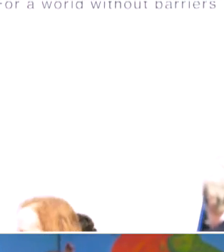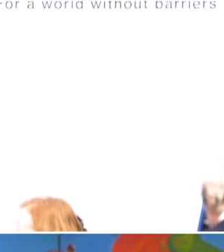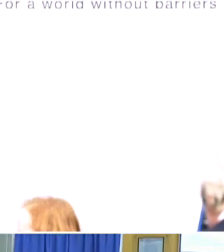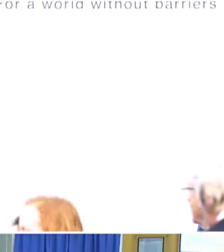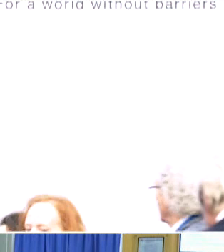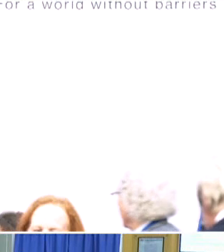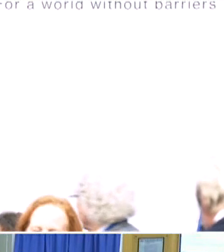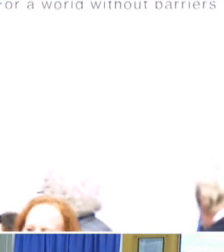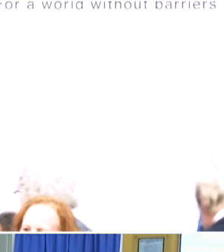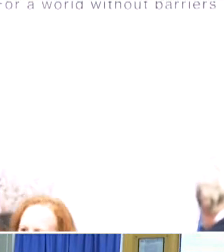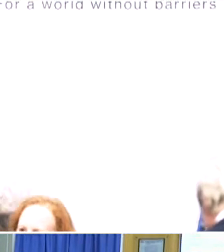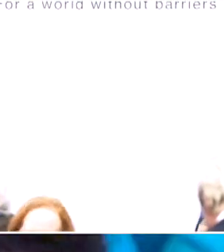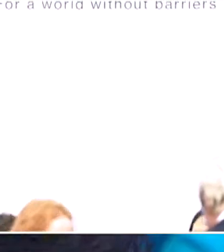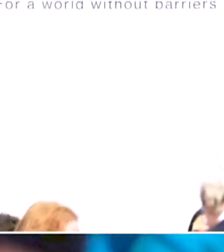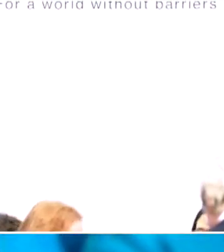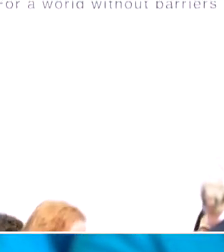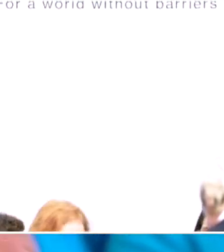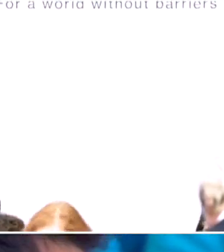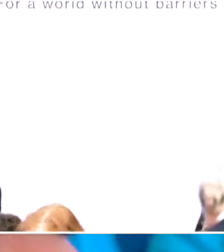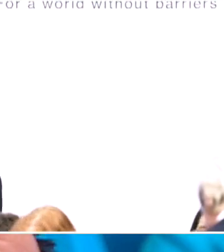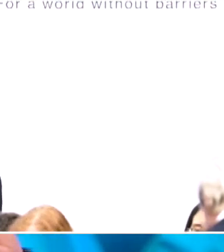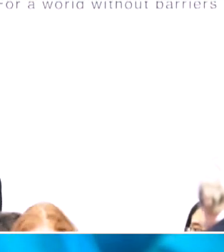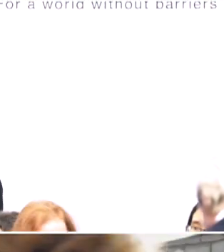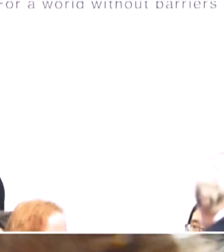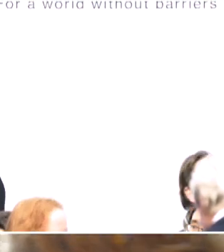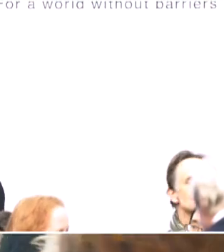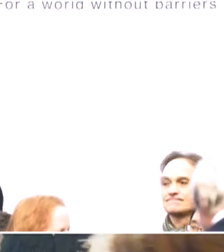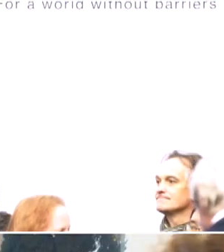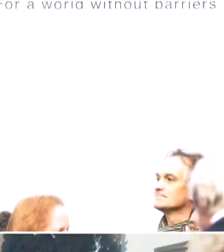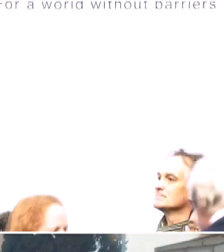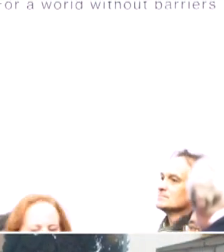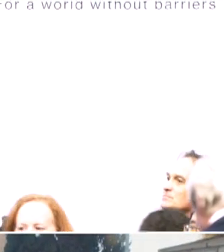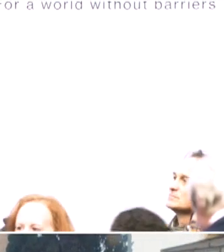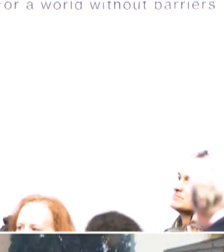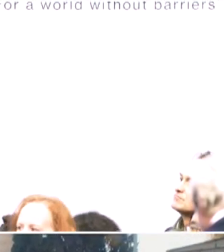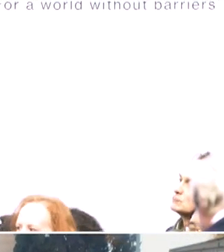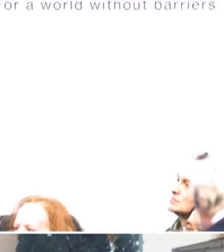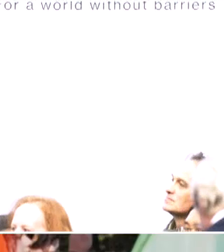Zero bear. We need more over here on this side. Zero Podium, ball. podium.